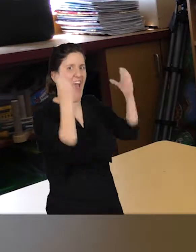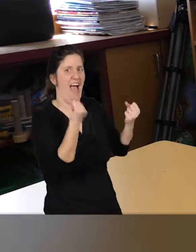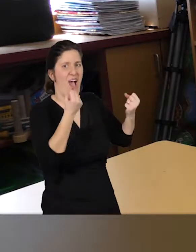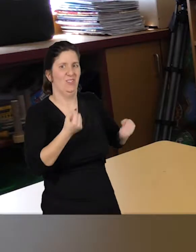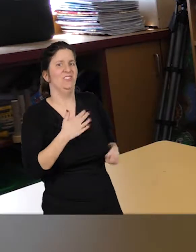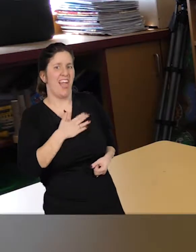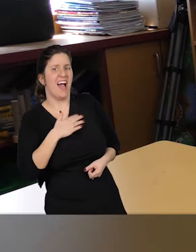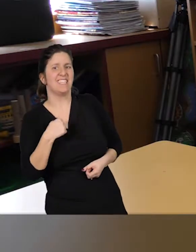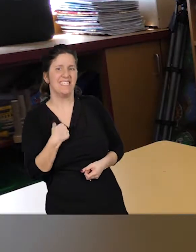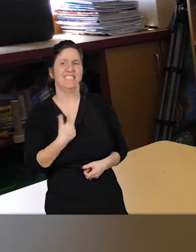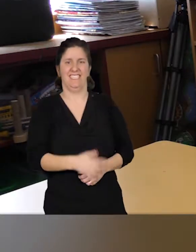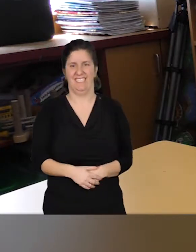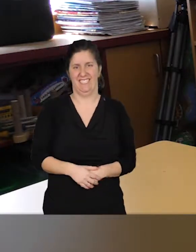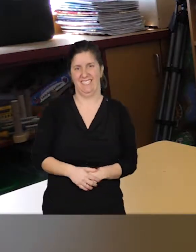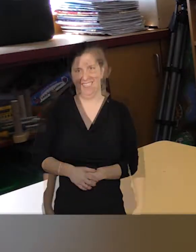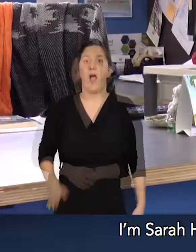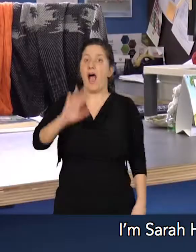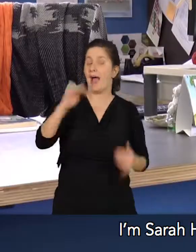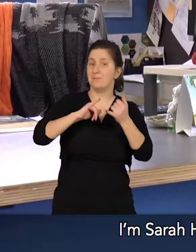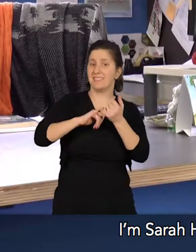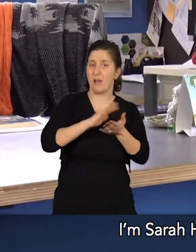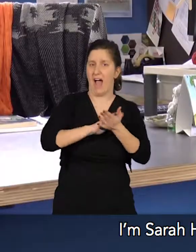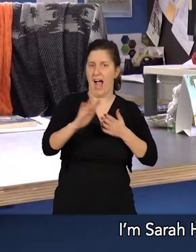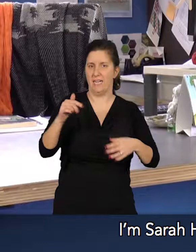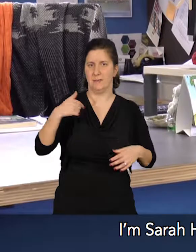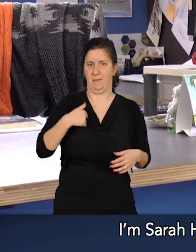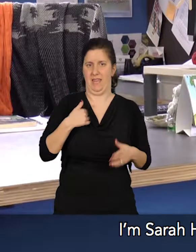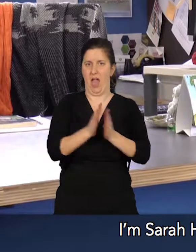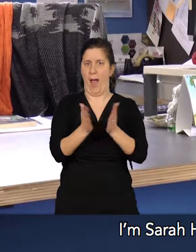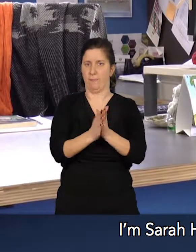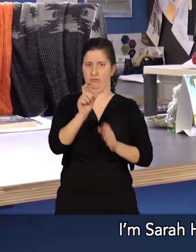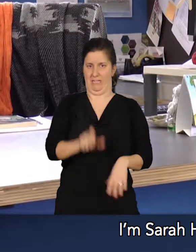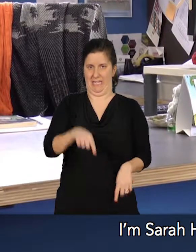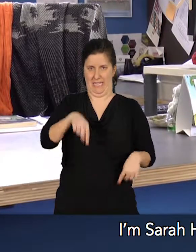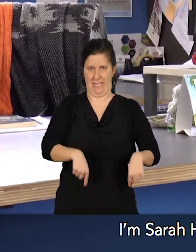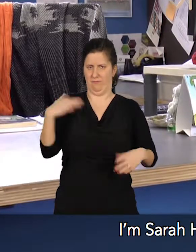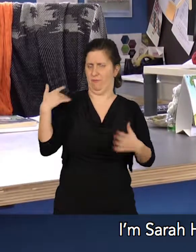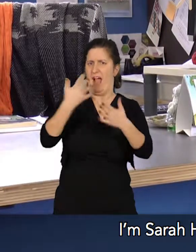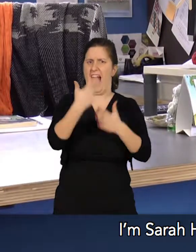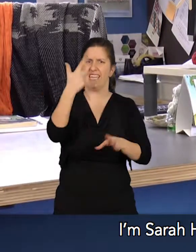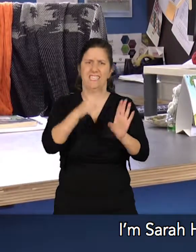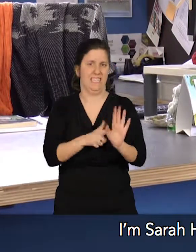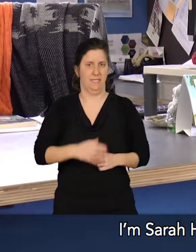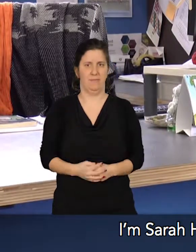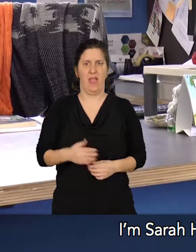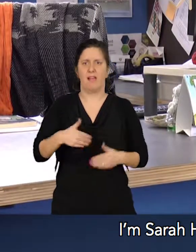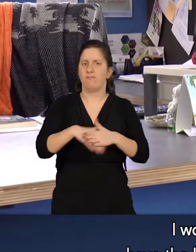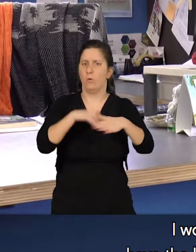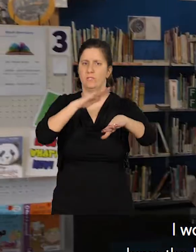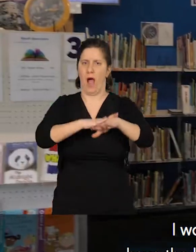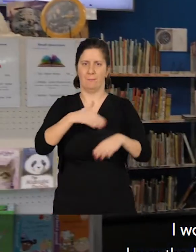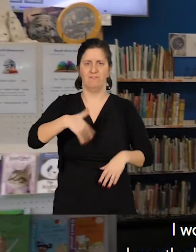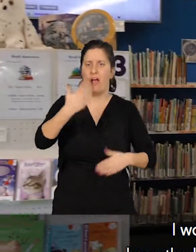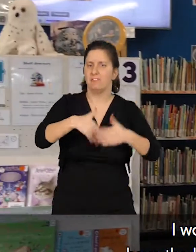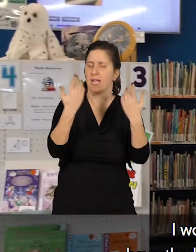cats. Oh, wow. I'm Sarah Hunt, and I've been the librarian at St Teresa's for 8 years.